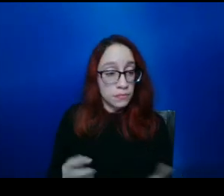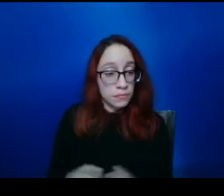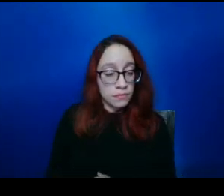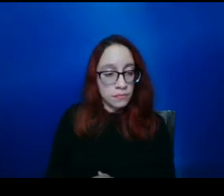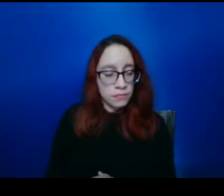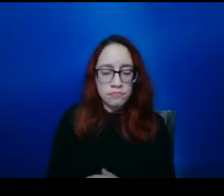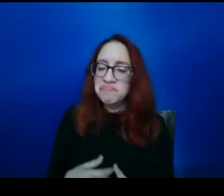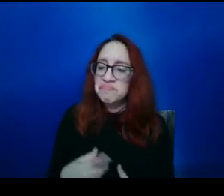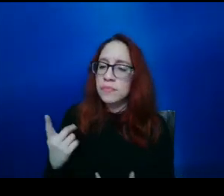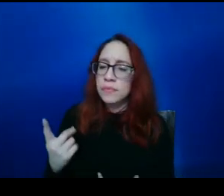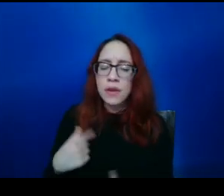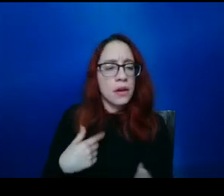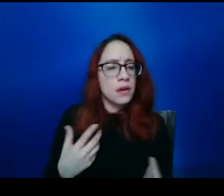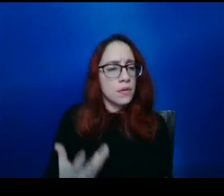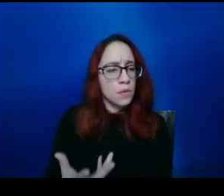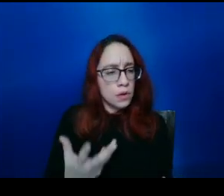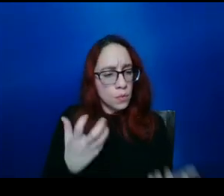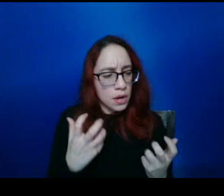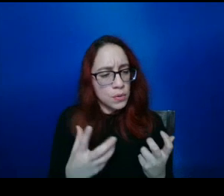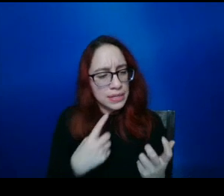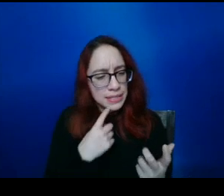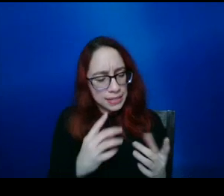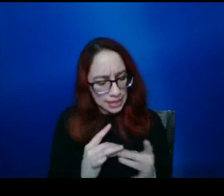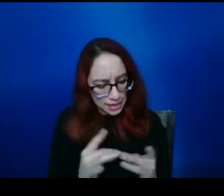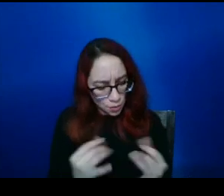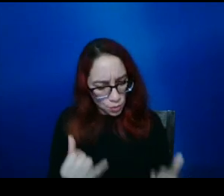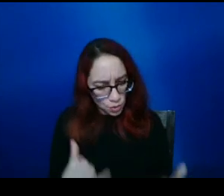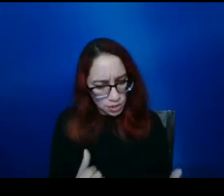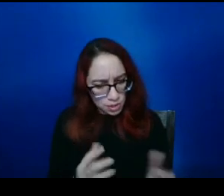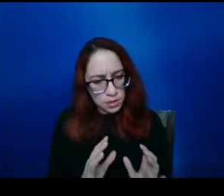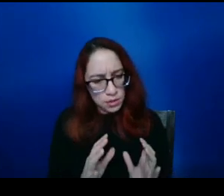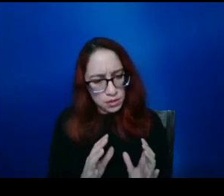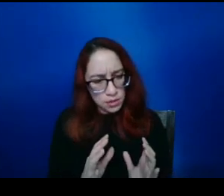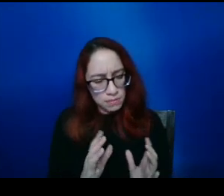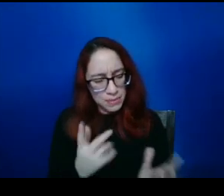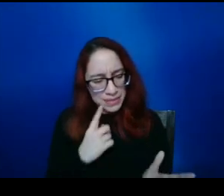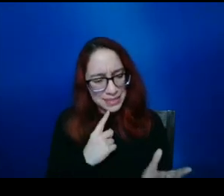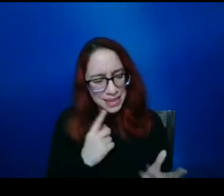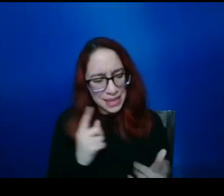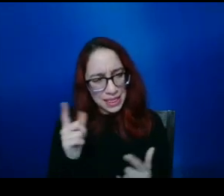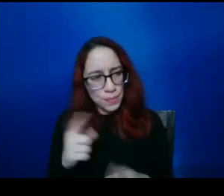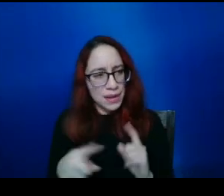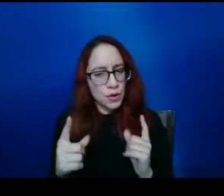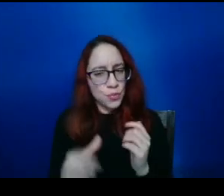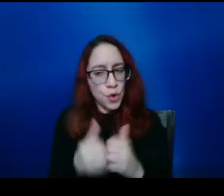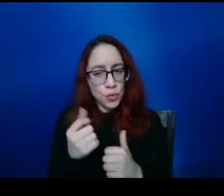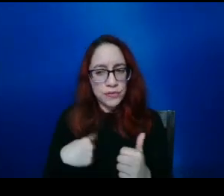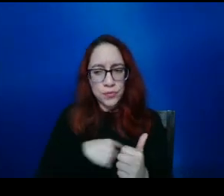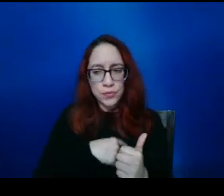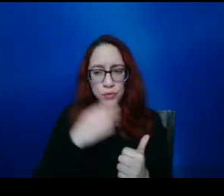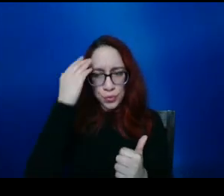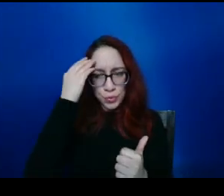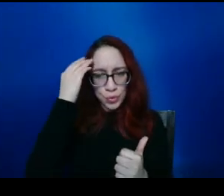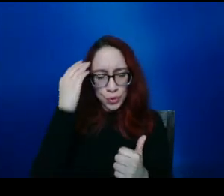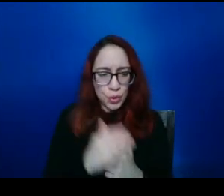There's one other thing I would like to say at this point. I probably could say it later, but as most of us know,